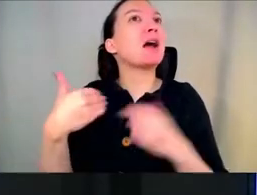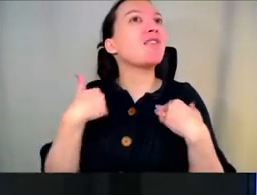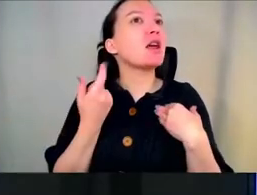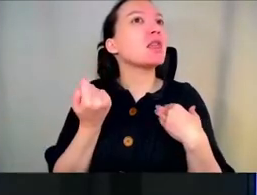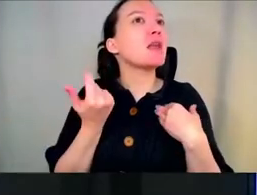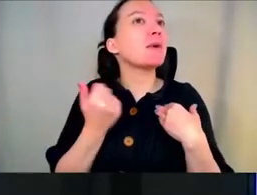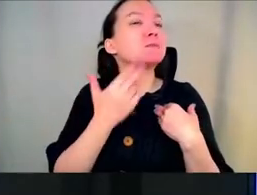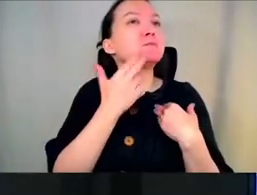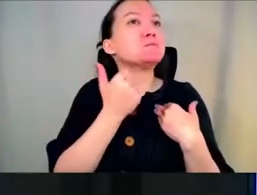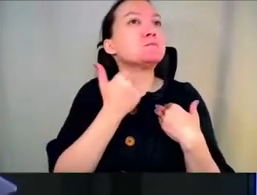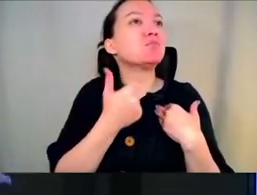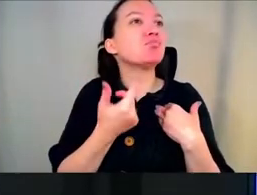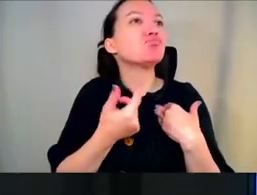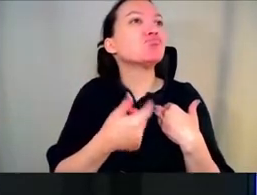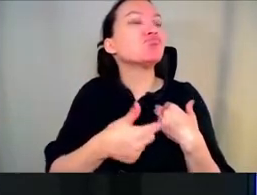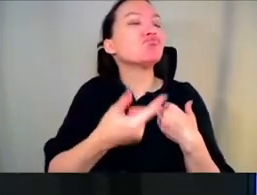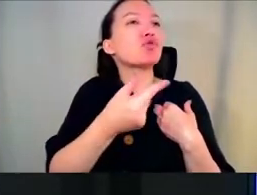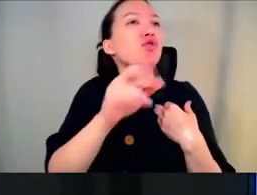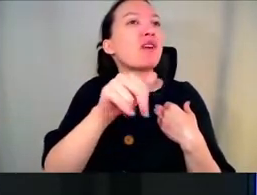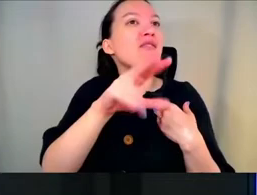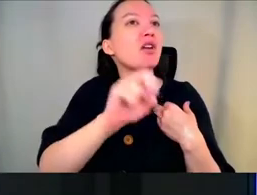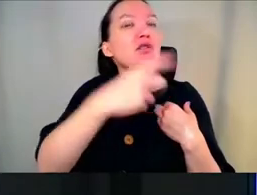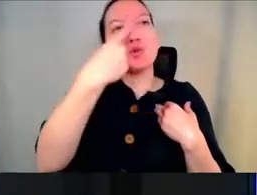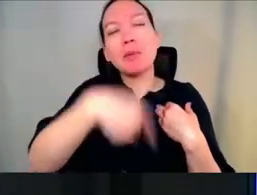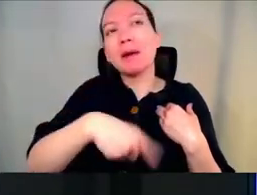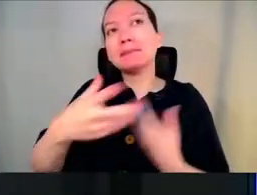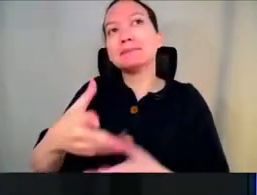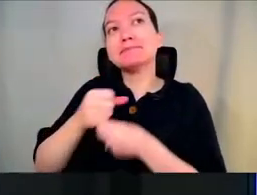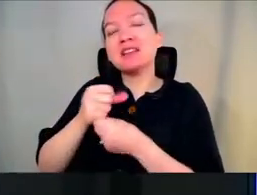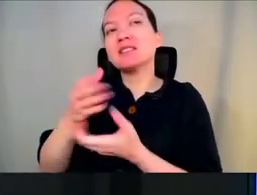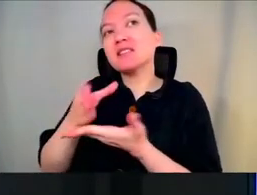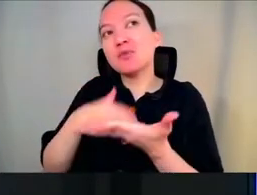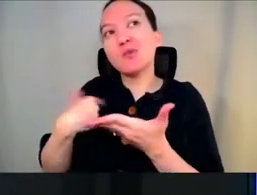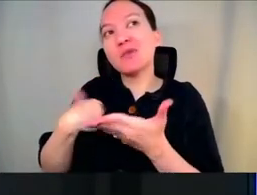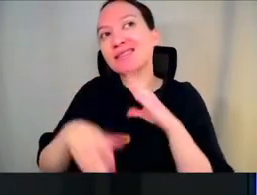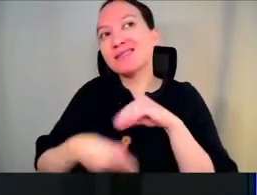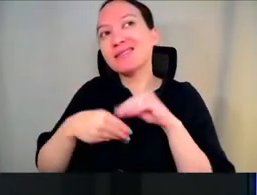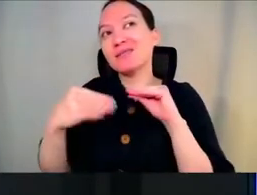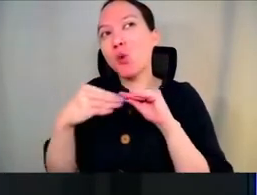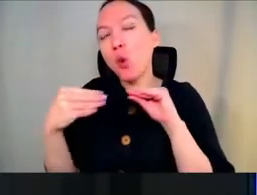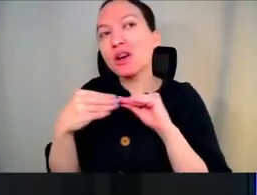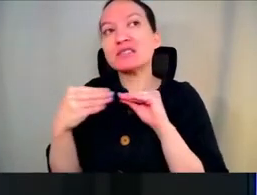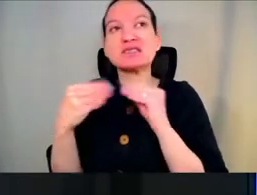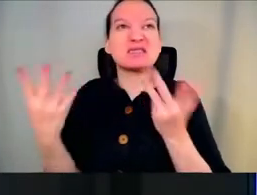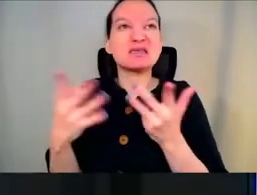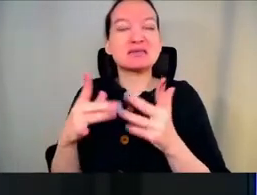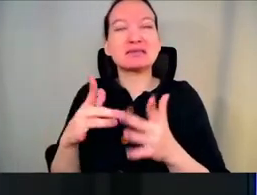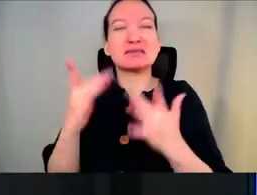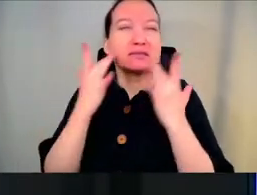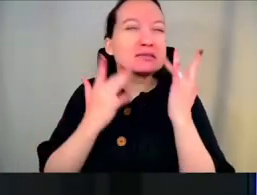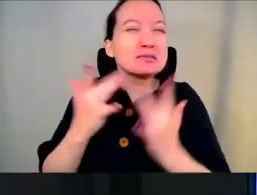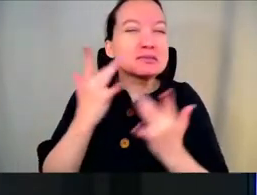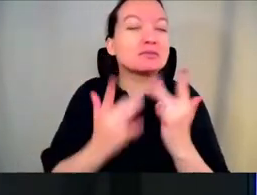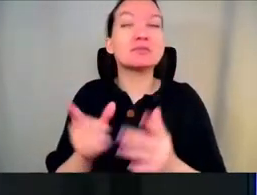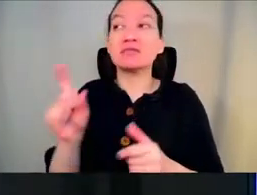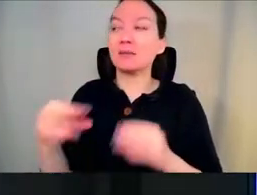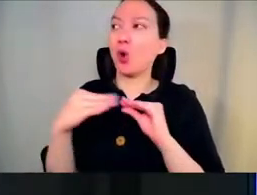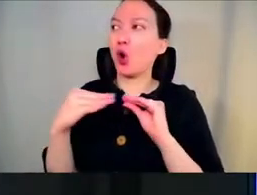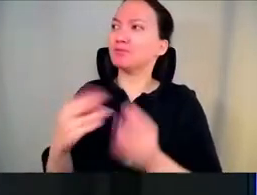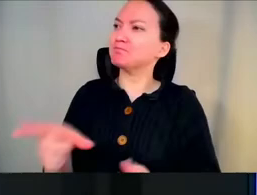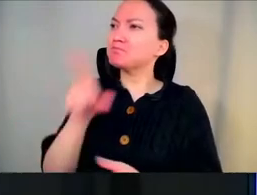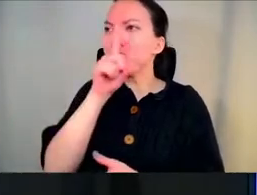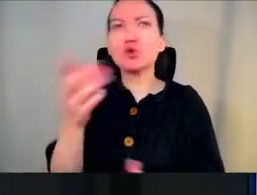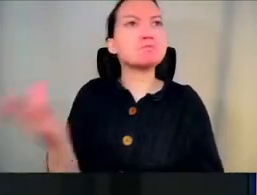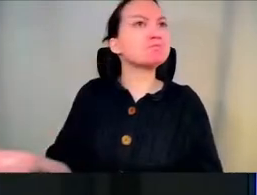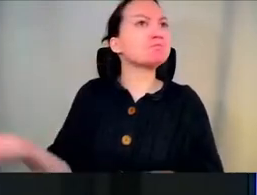little gravel fire pit in our backyard. Can we come get some of your gravel? We need some more. It's getting a little, you know, bare or whatever. So we need some more gravel.